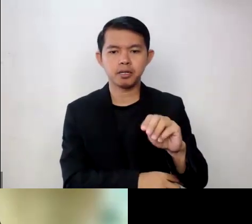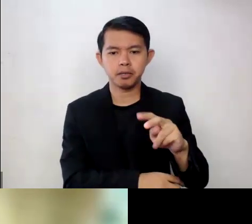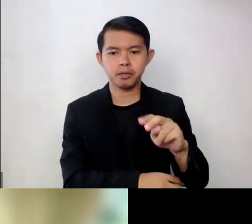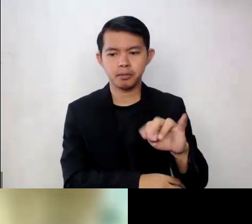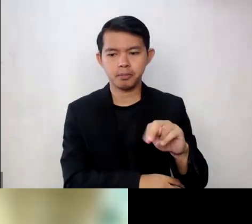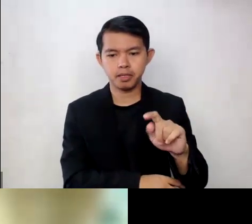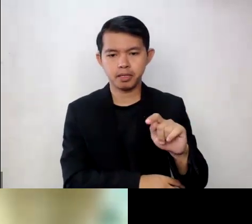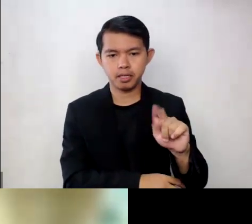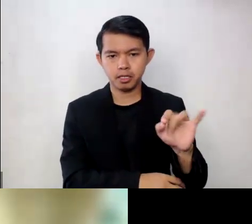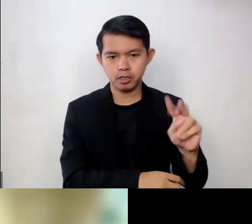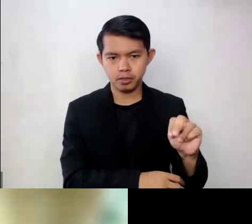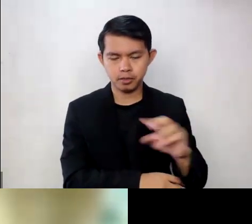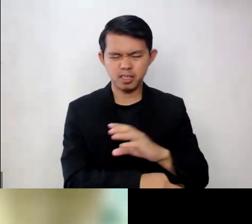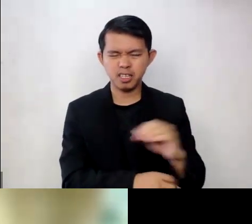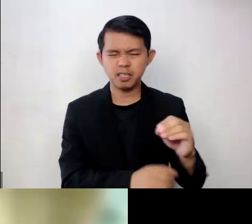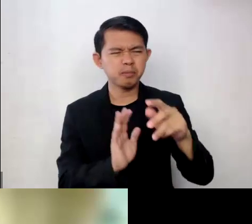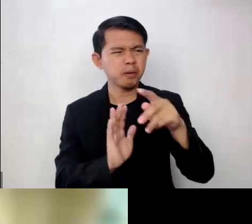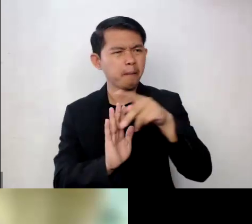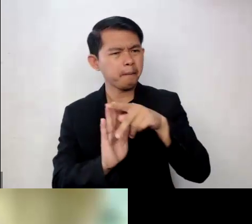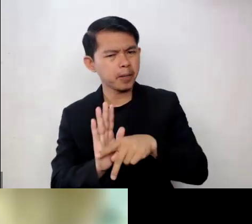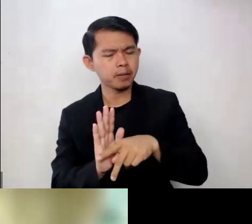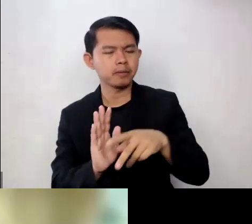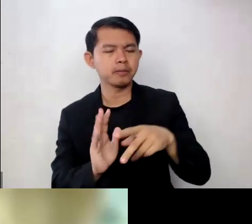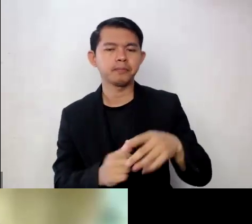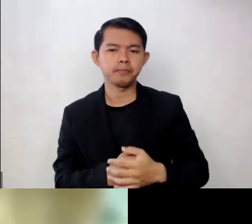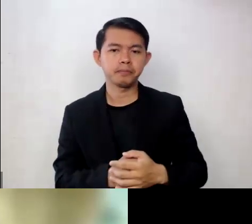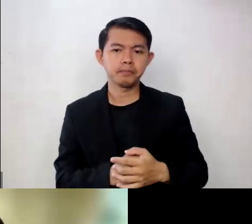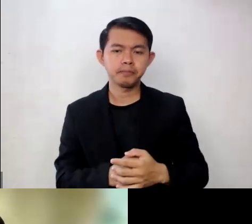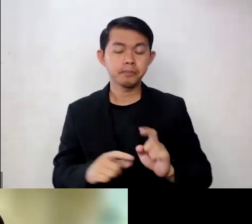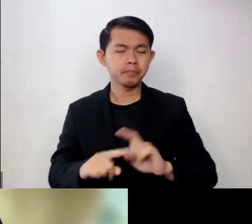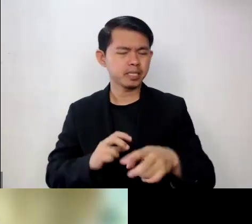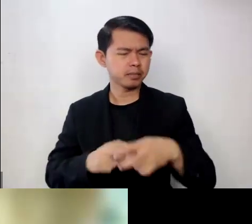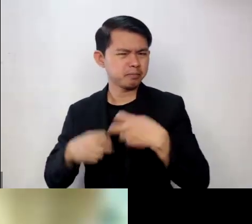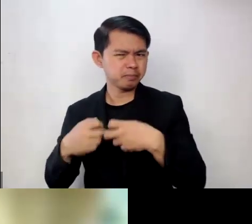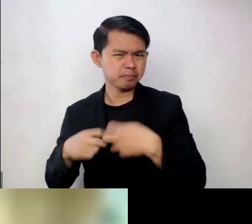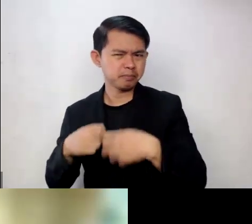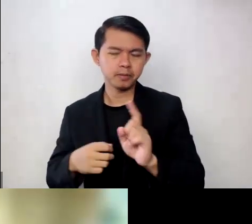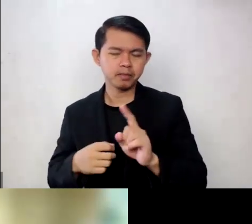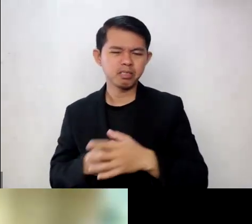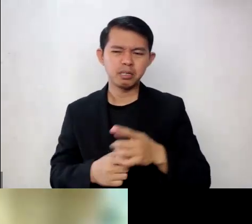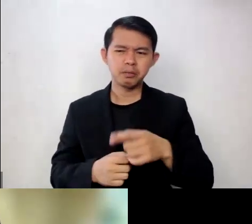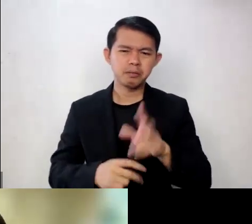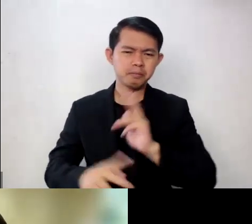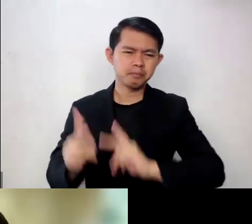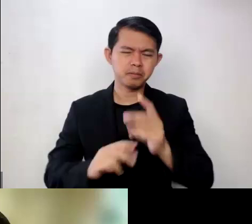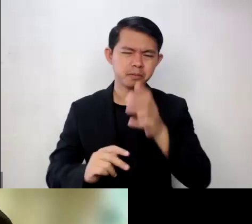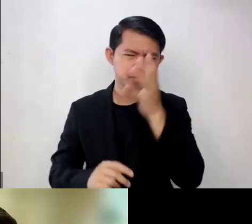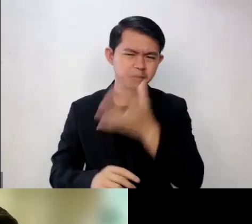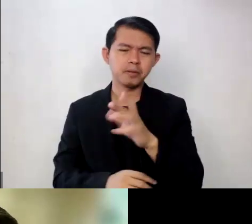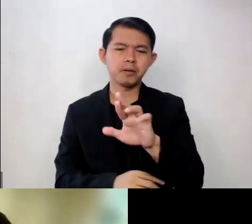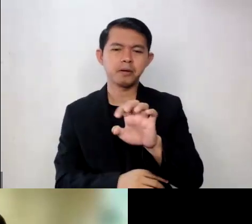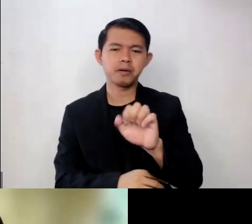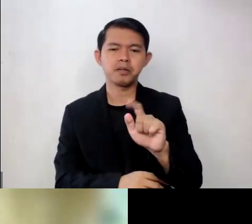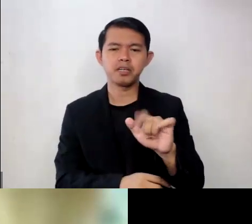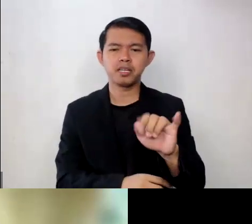formalized philosophy. And yung problem dito, I think, is that it ignores the reality and even absolves statisticians